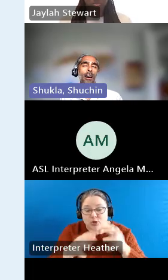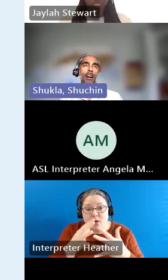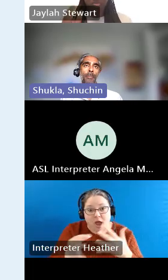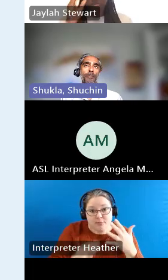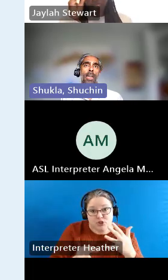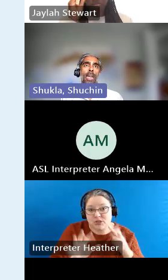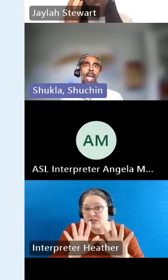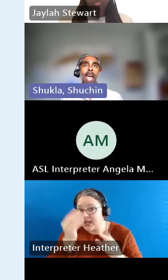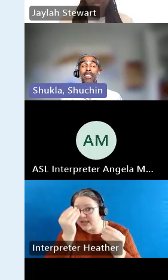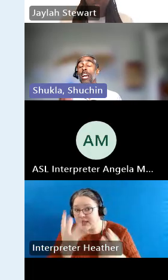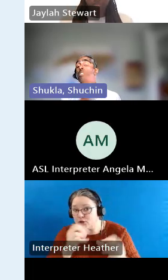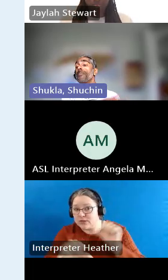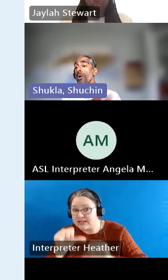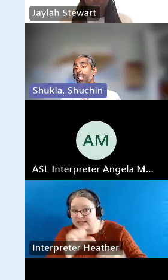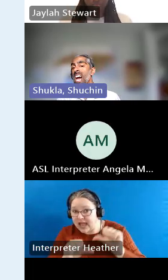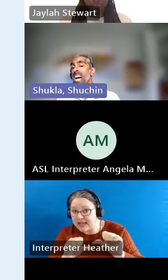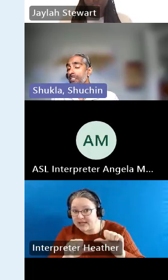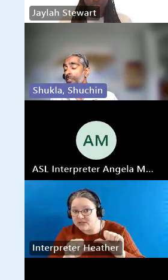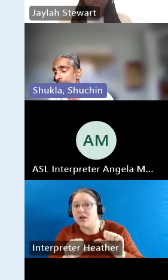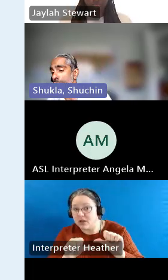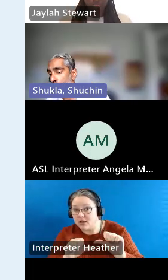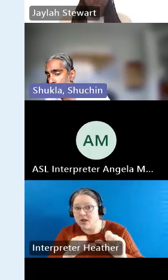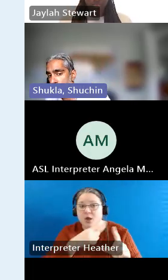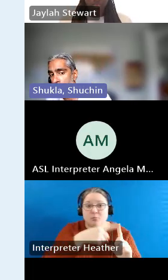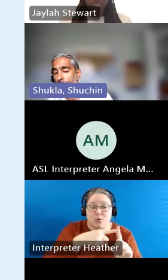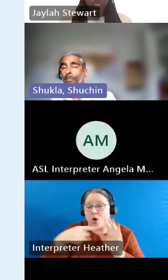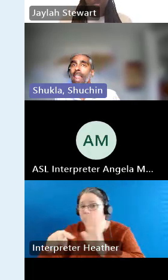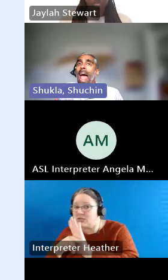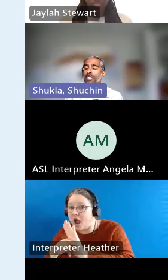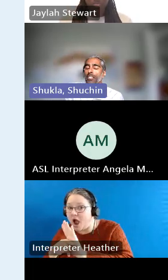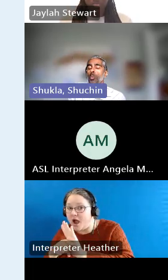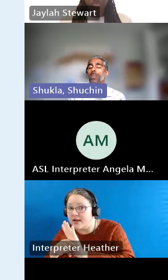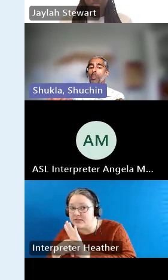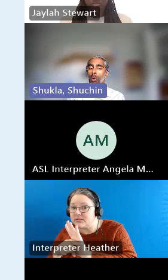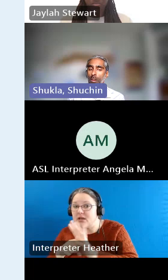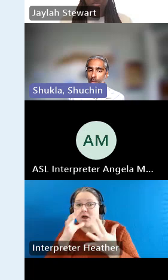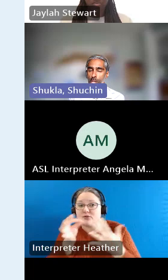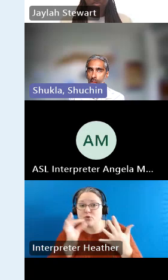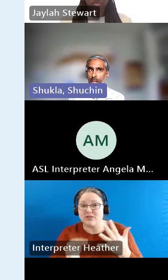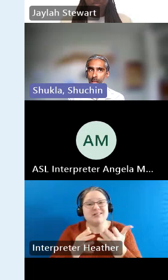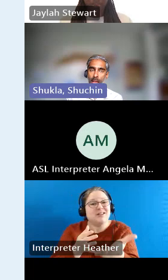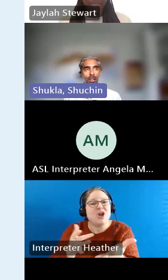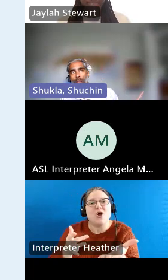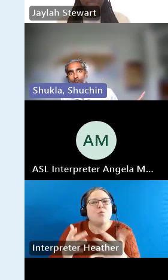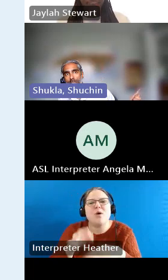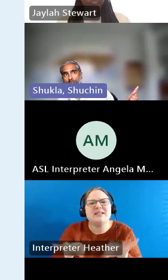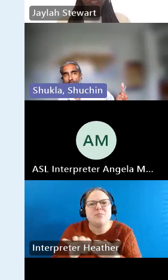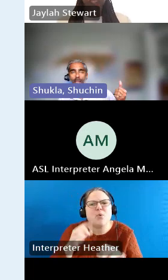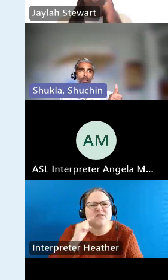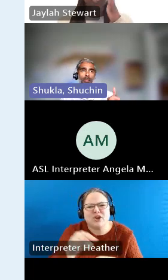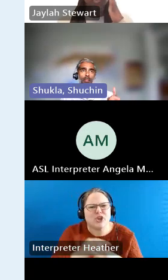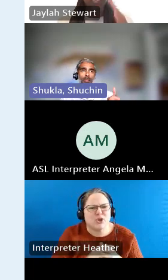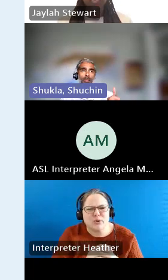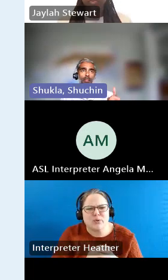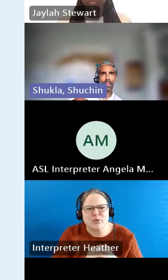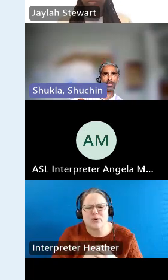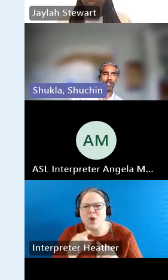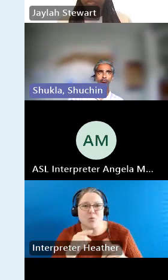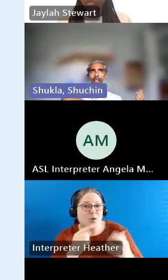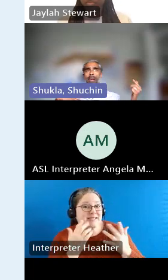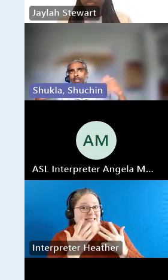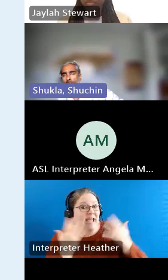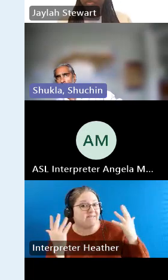guidelines, and tell you the pros and cons of each choice, and ask you what's important to you, jailer, like what's convenient, or is it